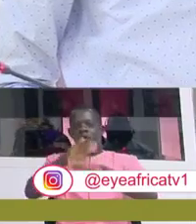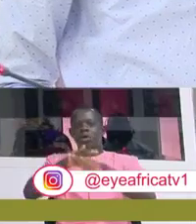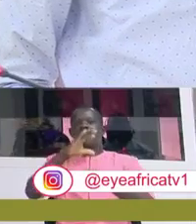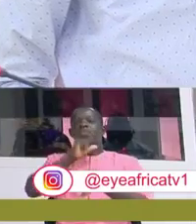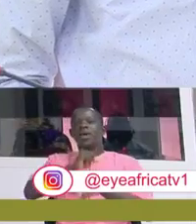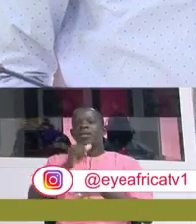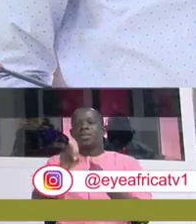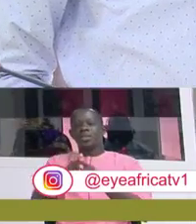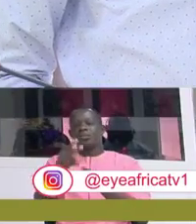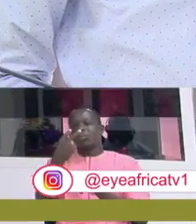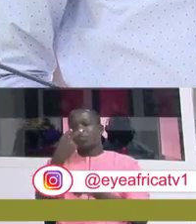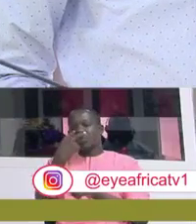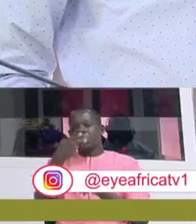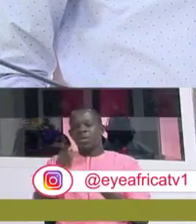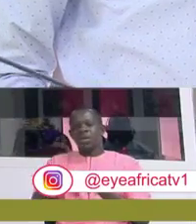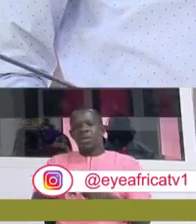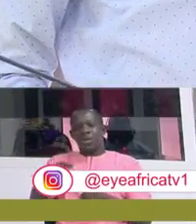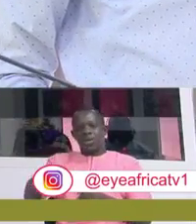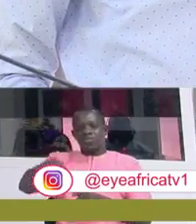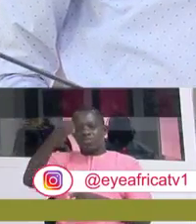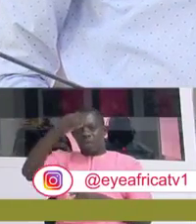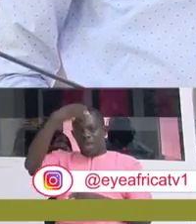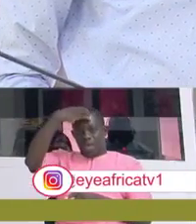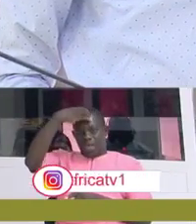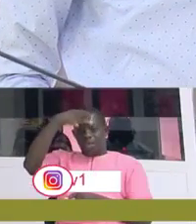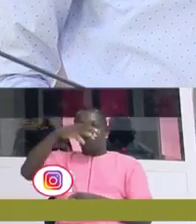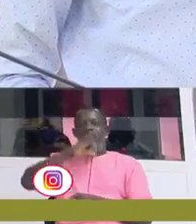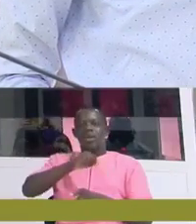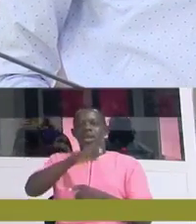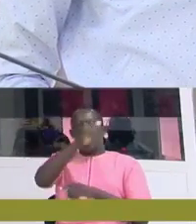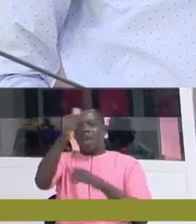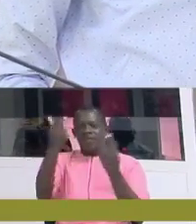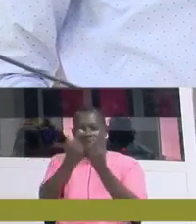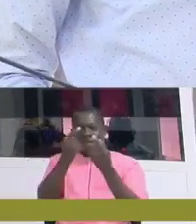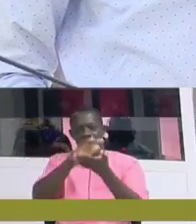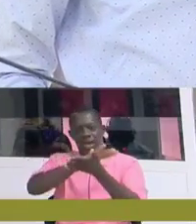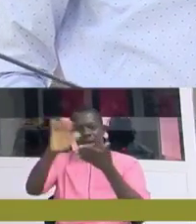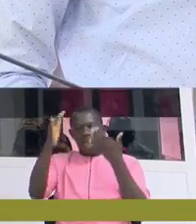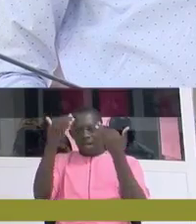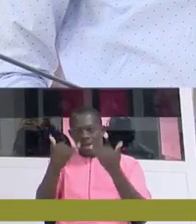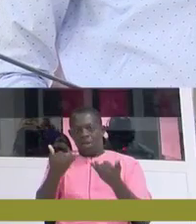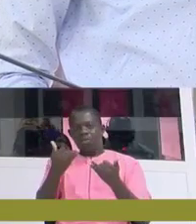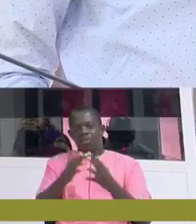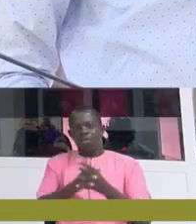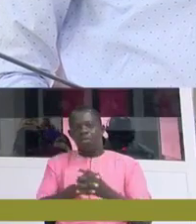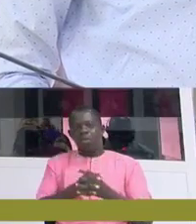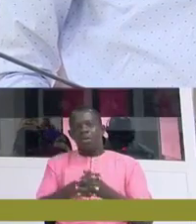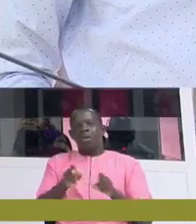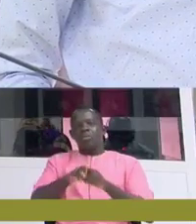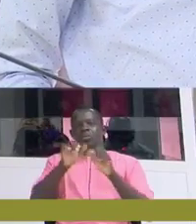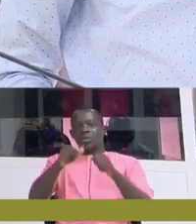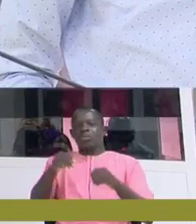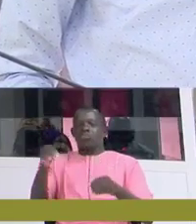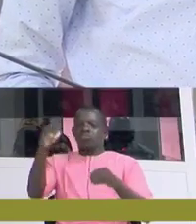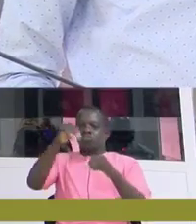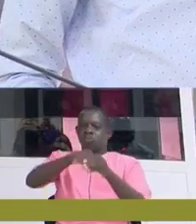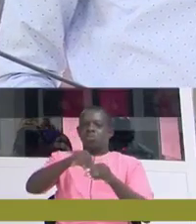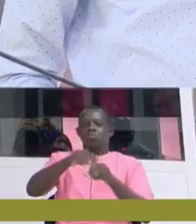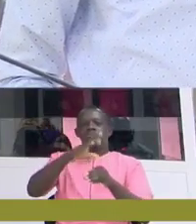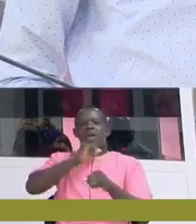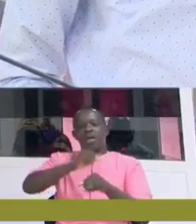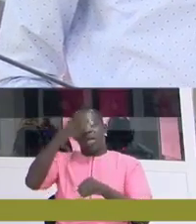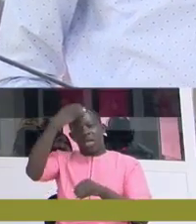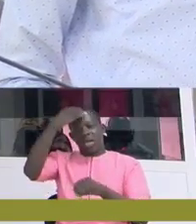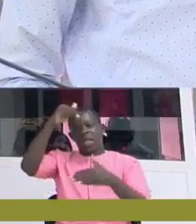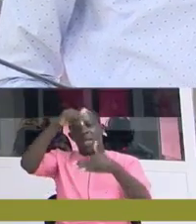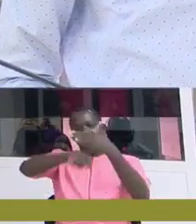up the man's head and told him everything will be clear now. He put the man's head inside the